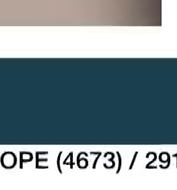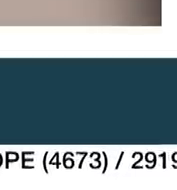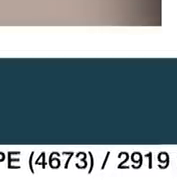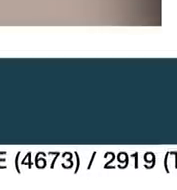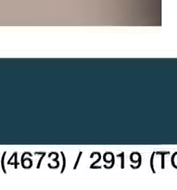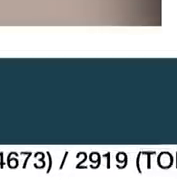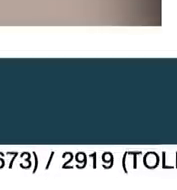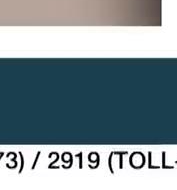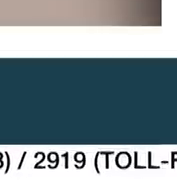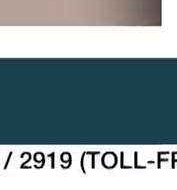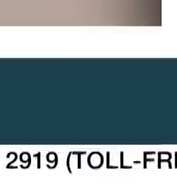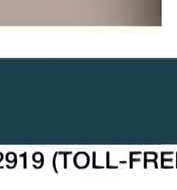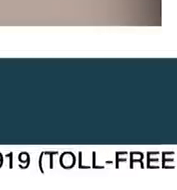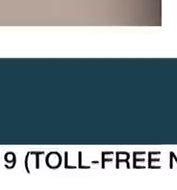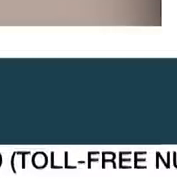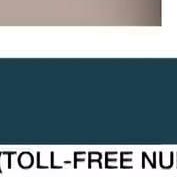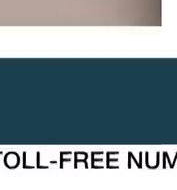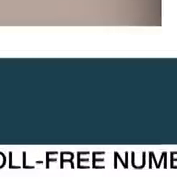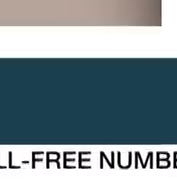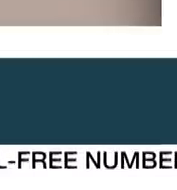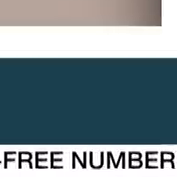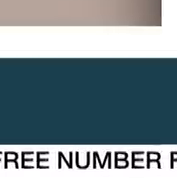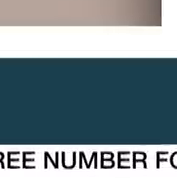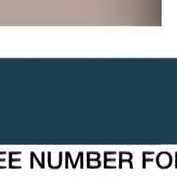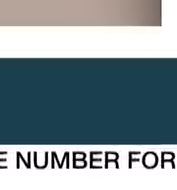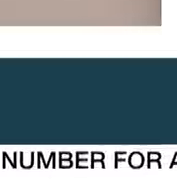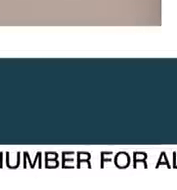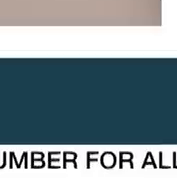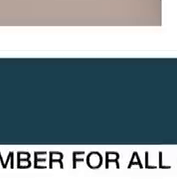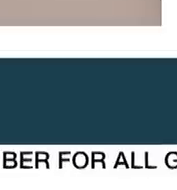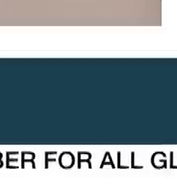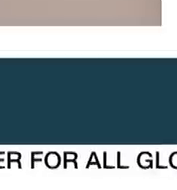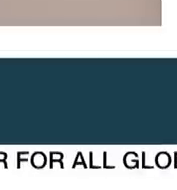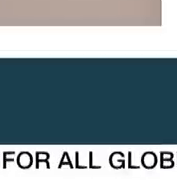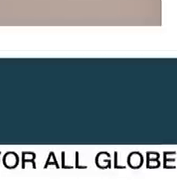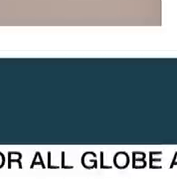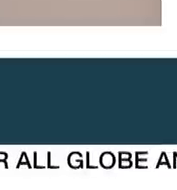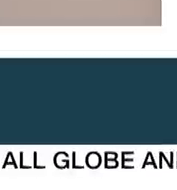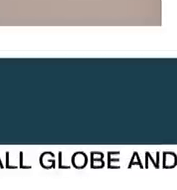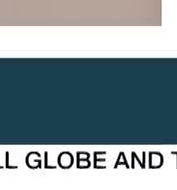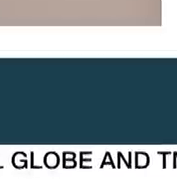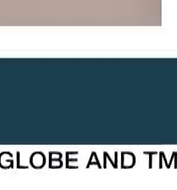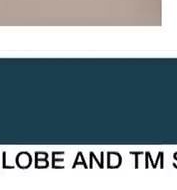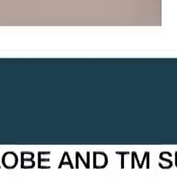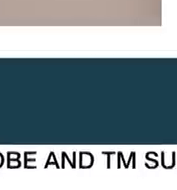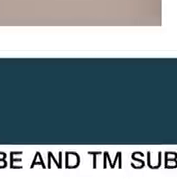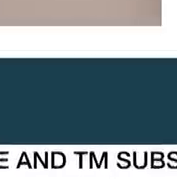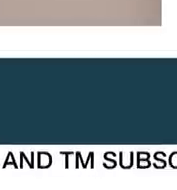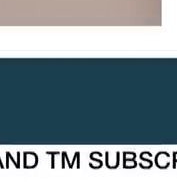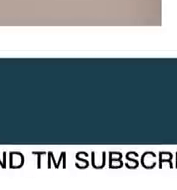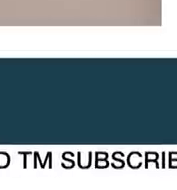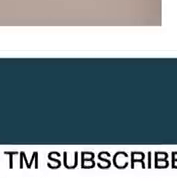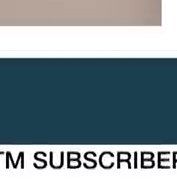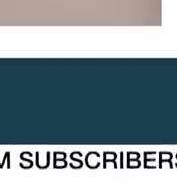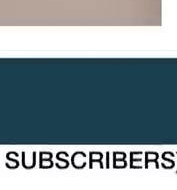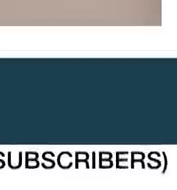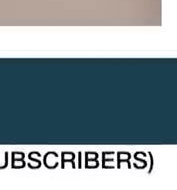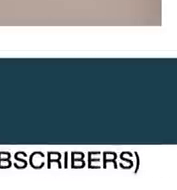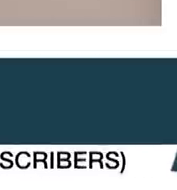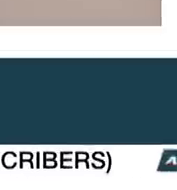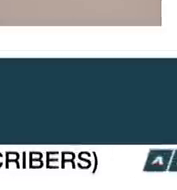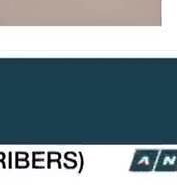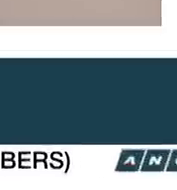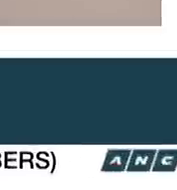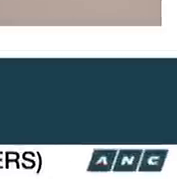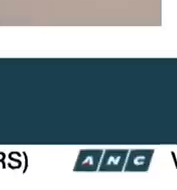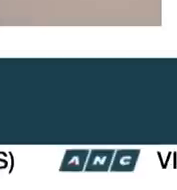there was no intent. How can there be no intent on the part of Marcos Jr. to evade paying of his taxes when he did